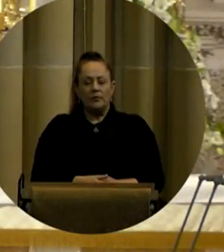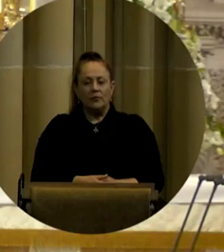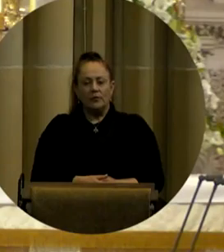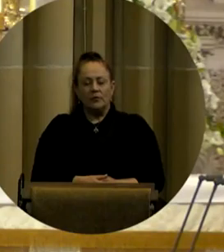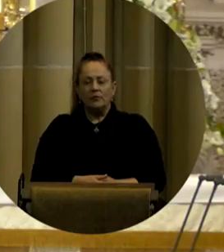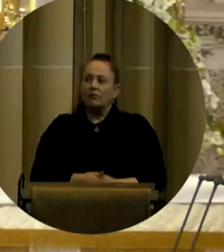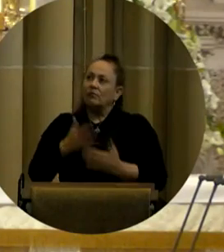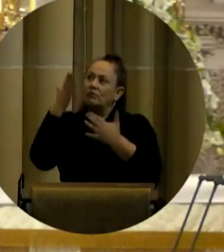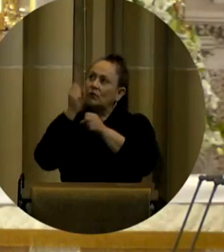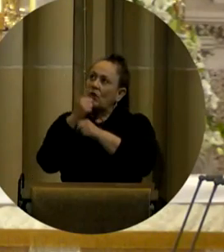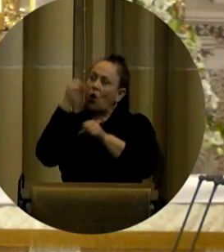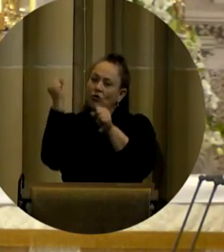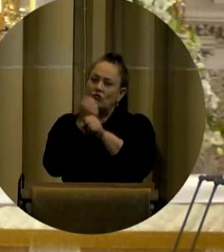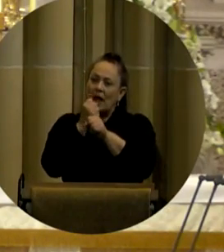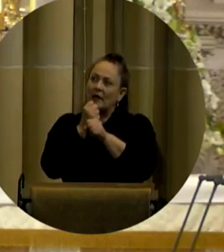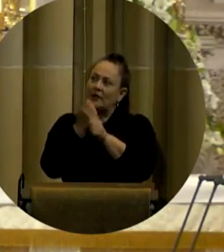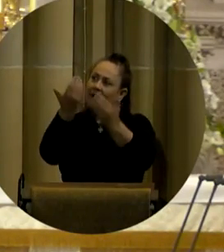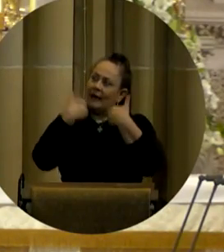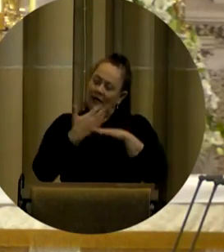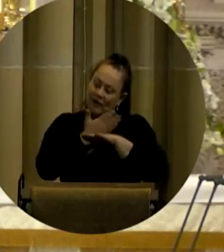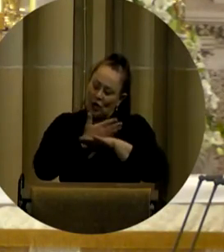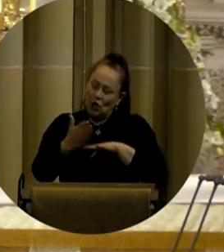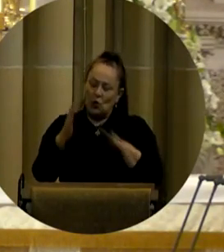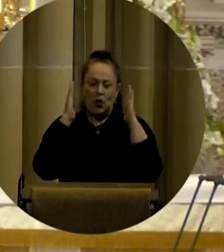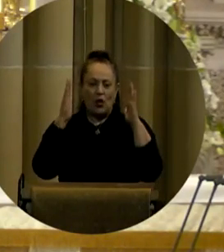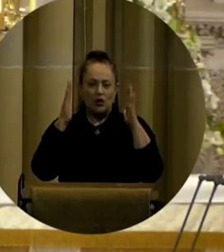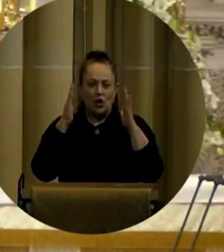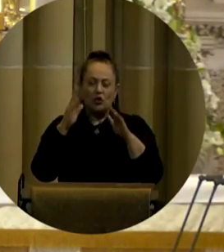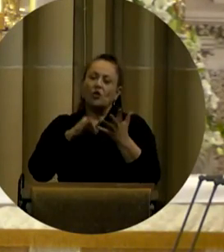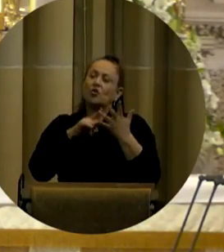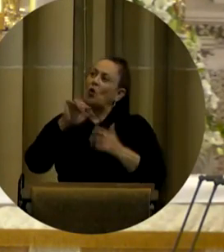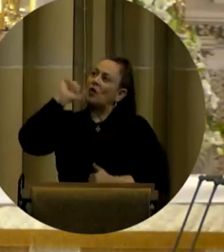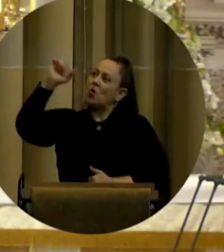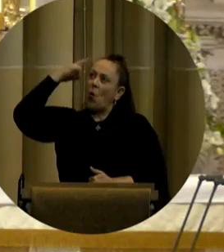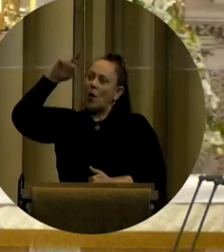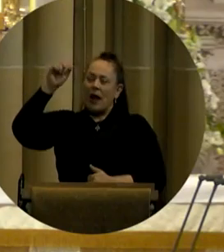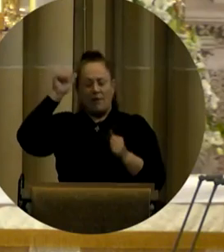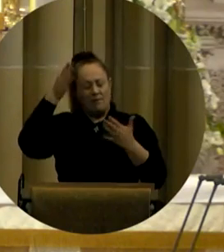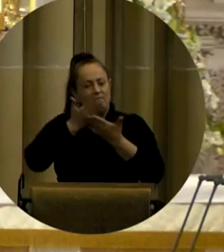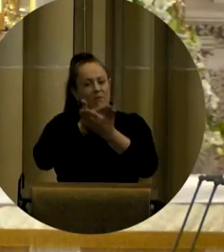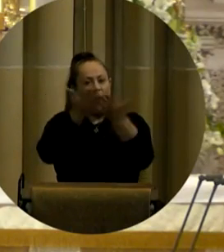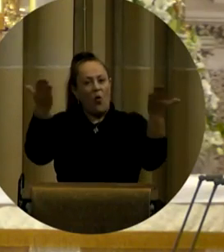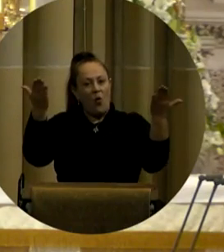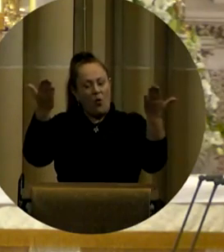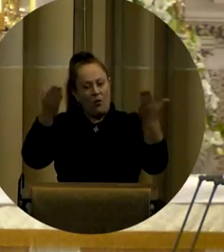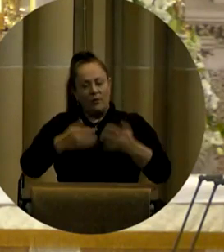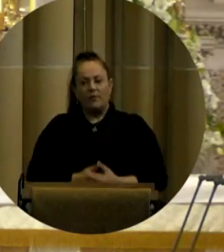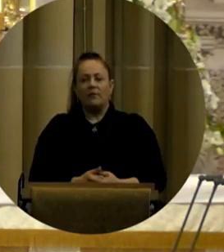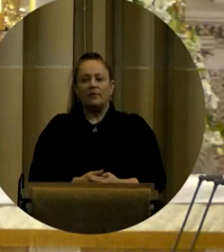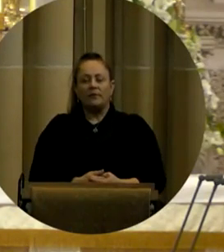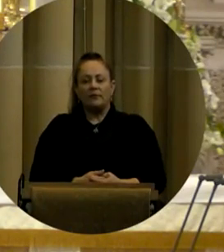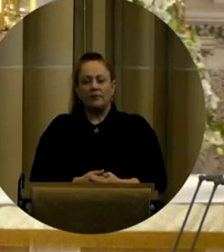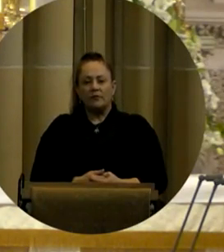Creator God, renew your church so your name is known and your person honoured